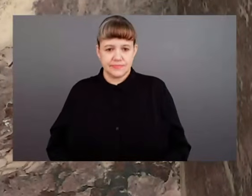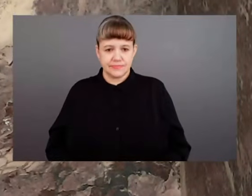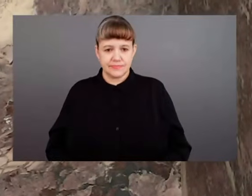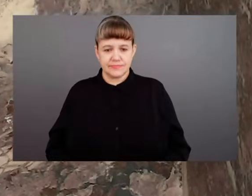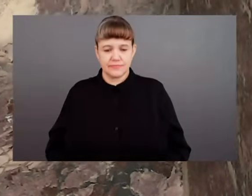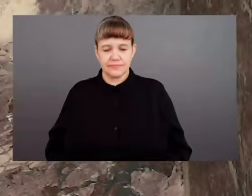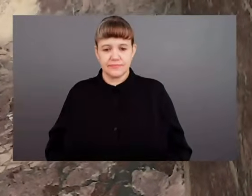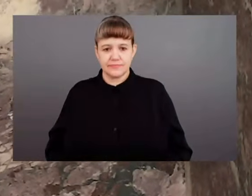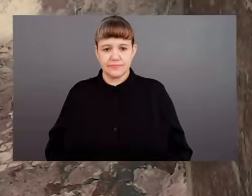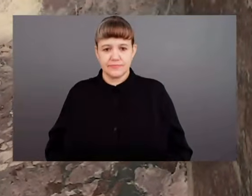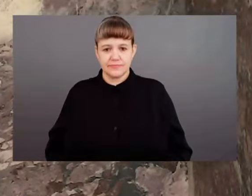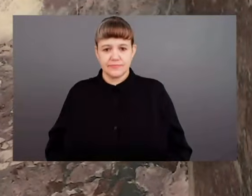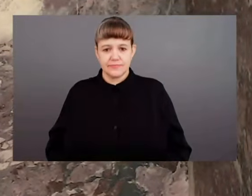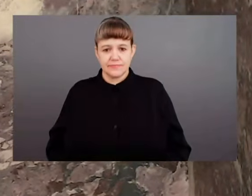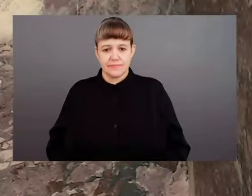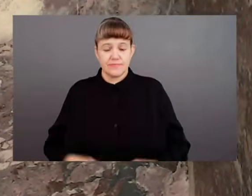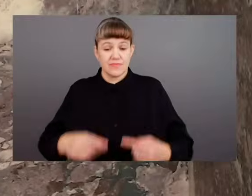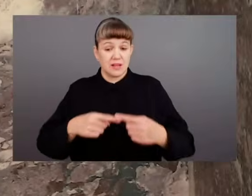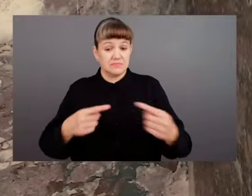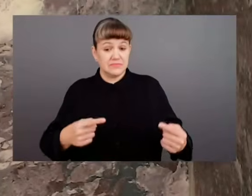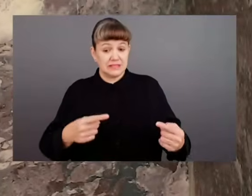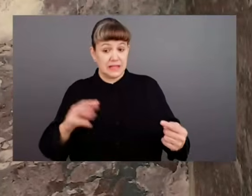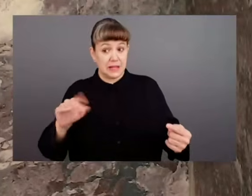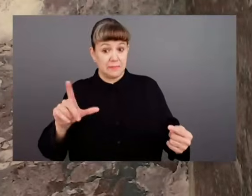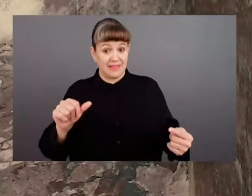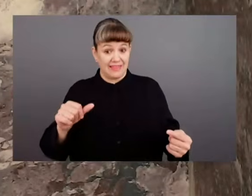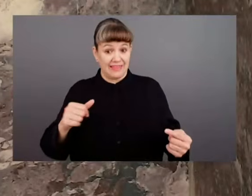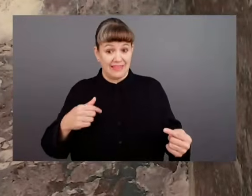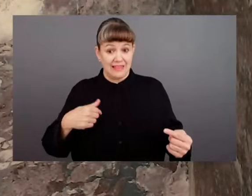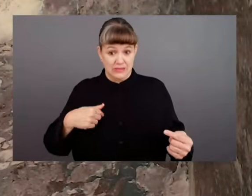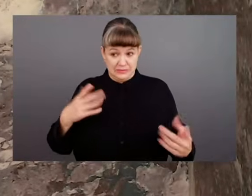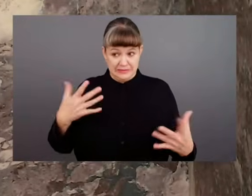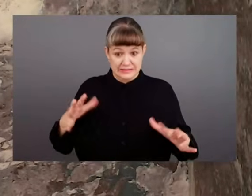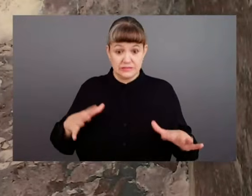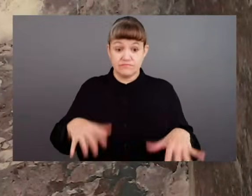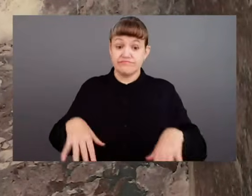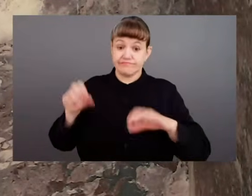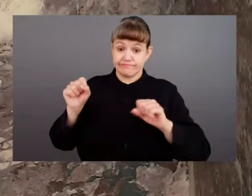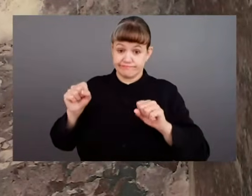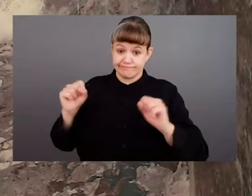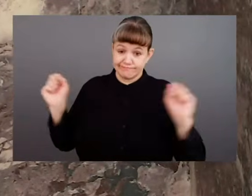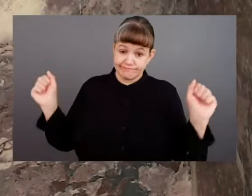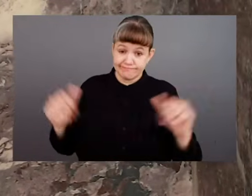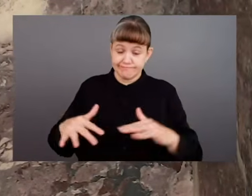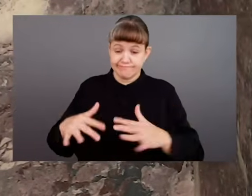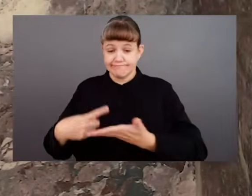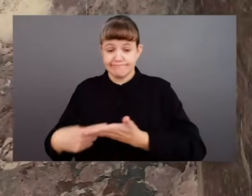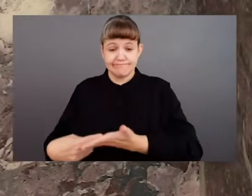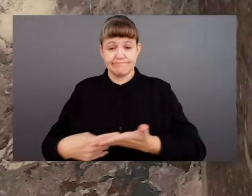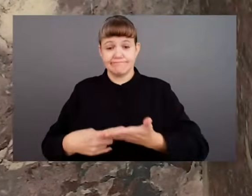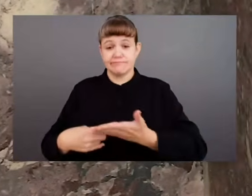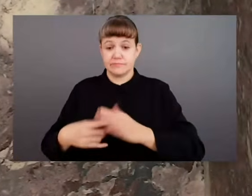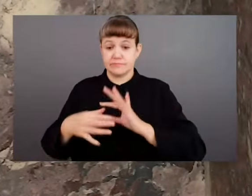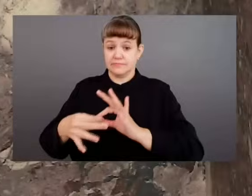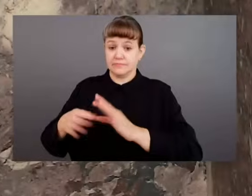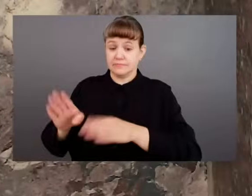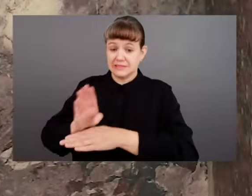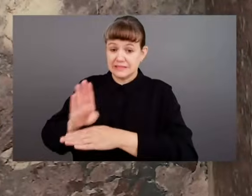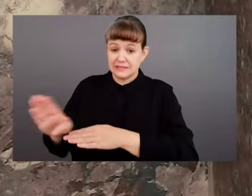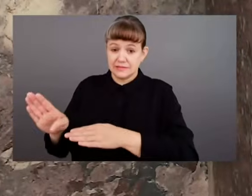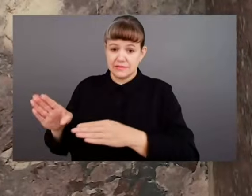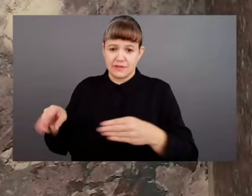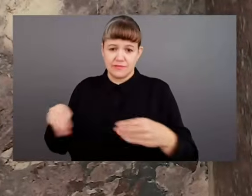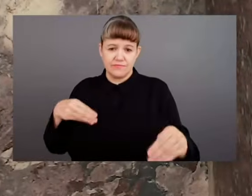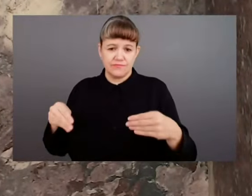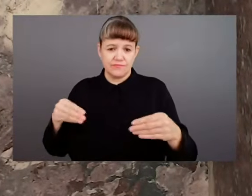and the stories we heard were harrowing. That exact same night, Crossroads Brewing went up in flames. 50